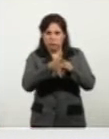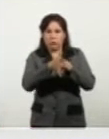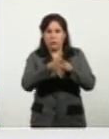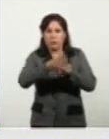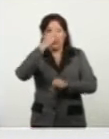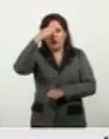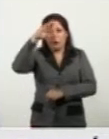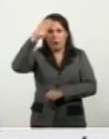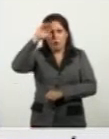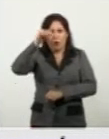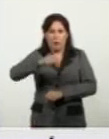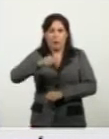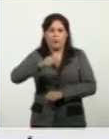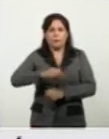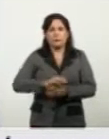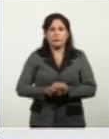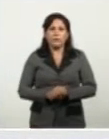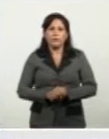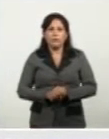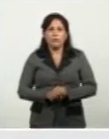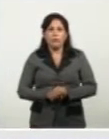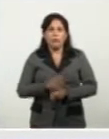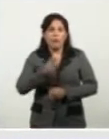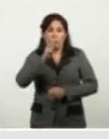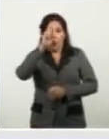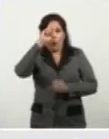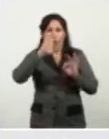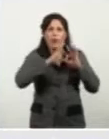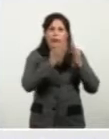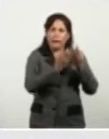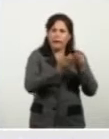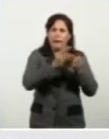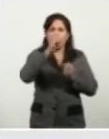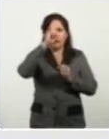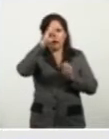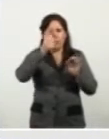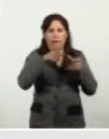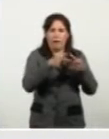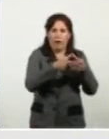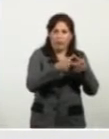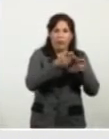In our primary healthcare system, our professionals and specialists are monitoring